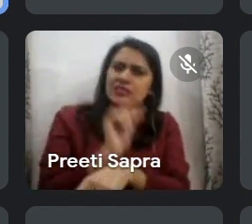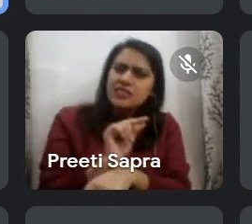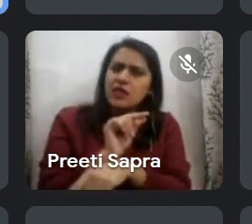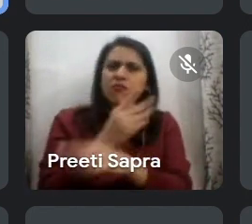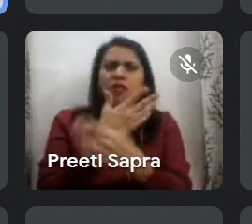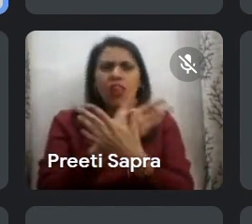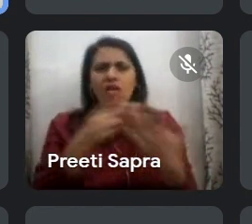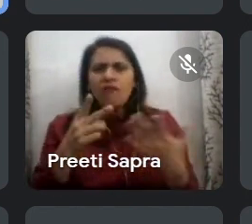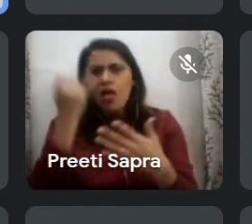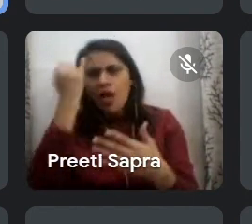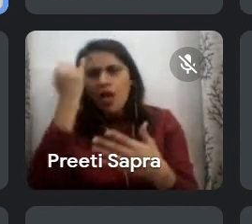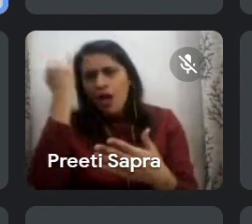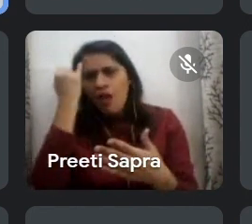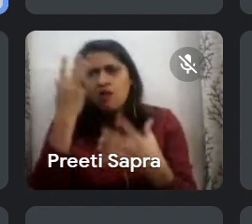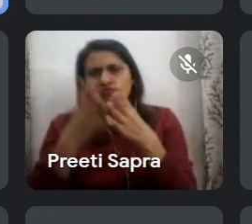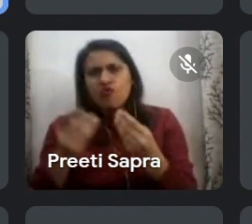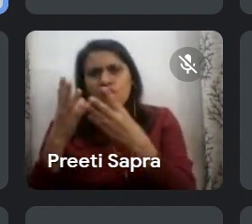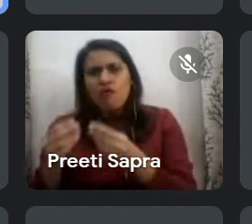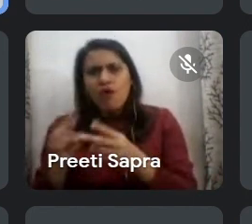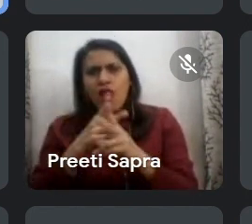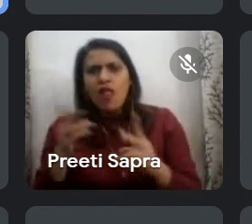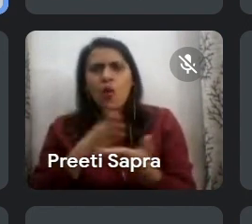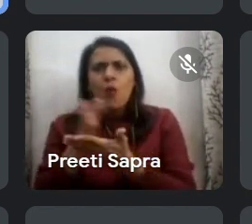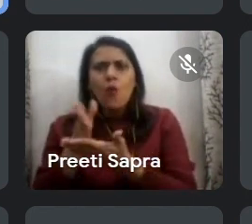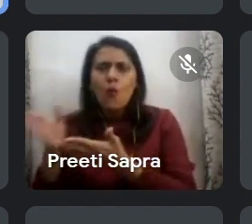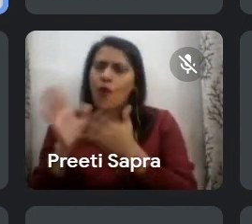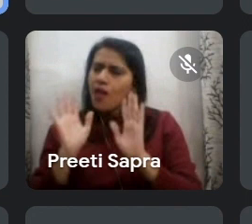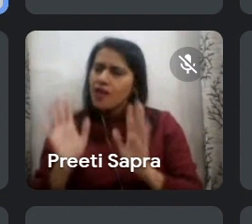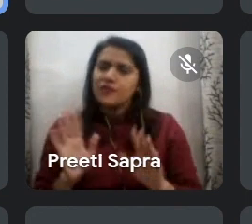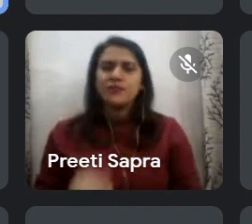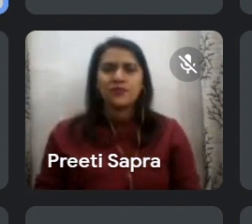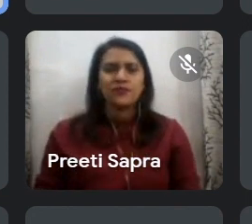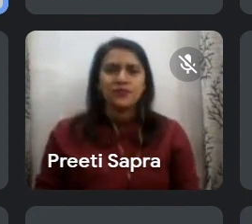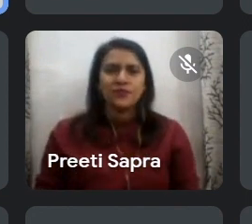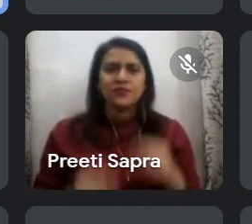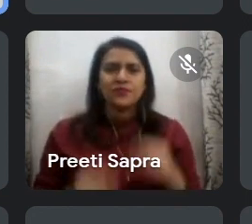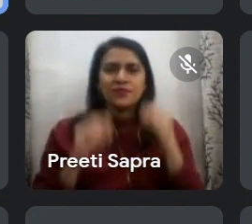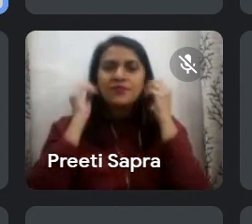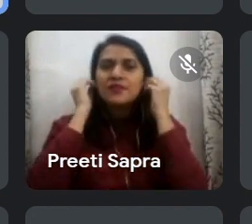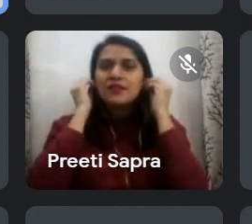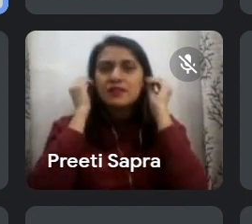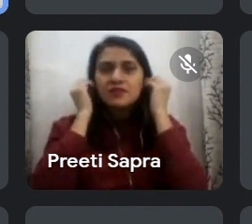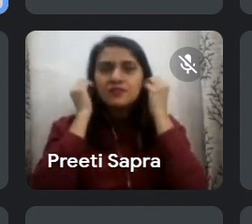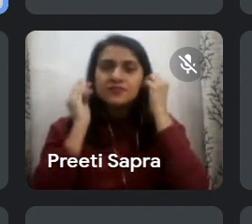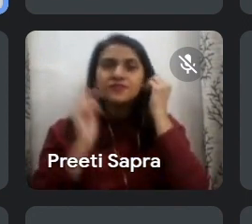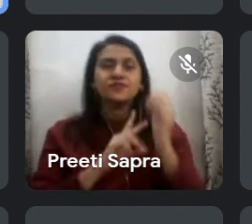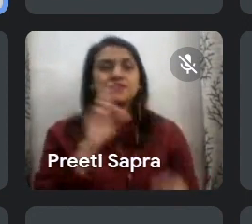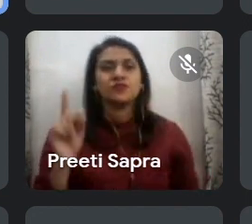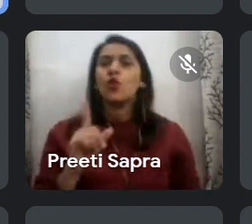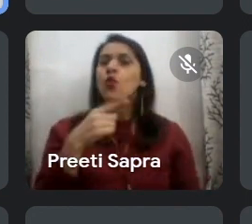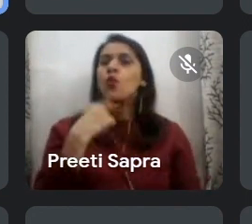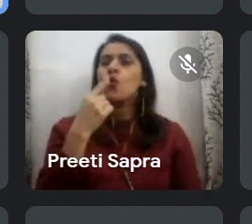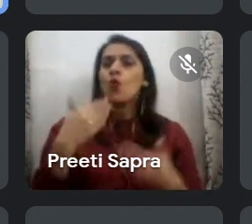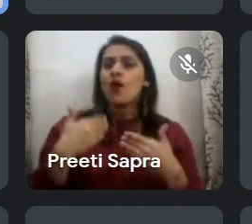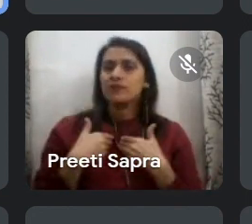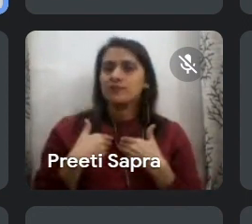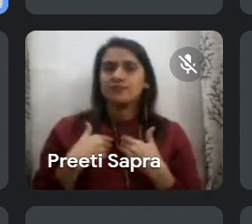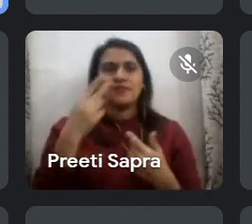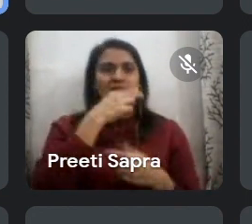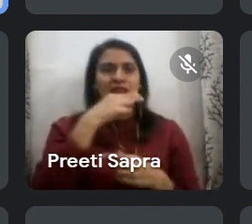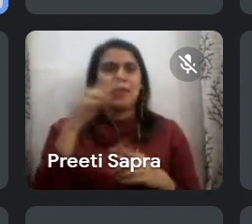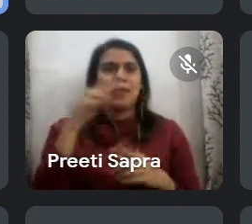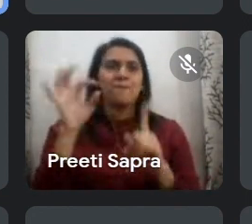available for different problems. Anyway, let me move on. Yeah, first of all, who am I? I'm Parikshith